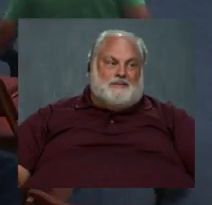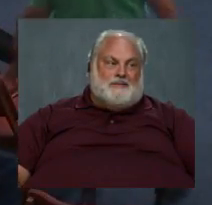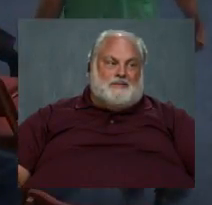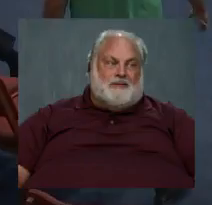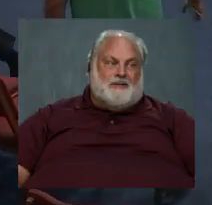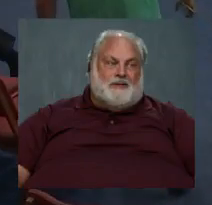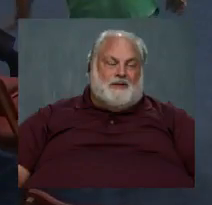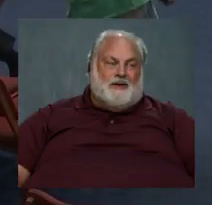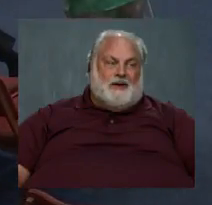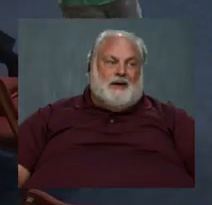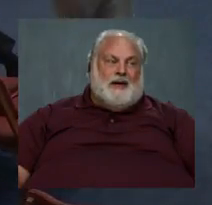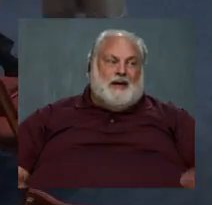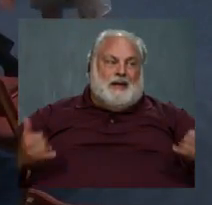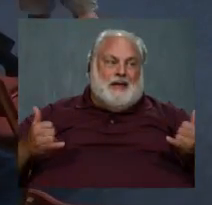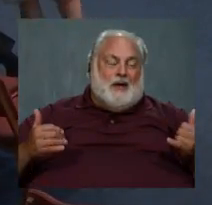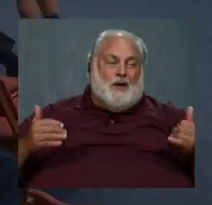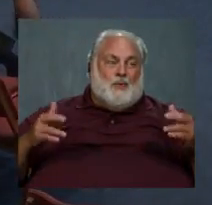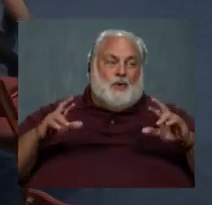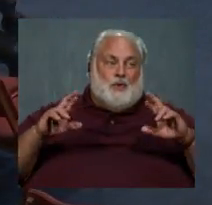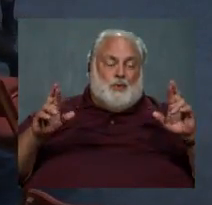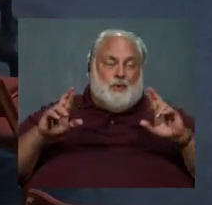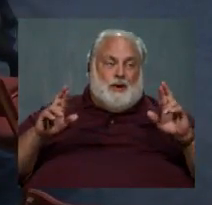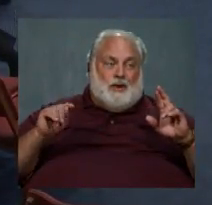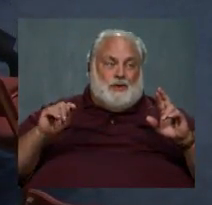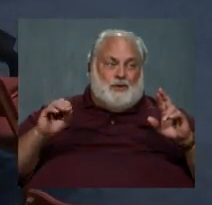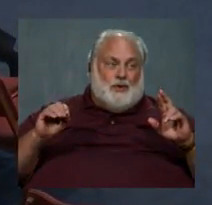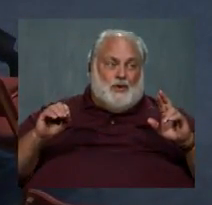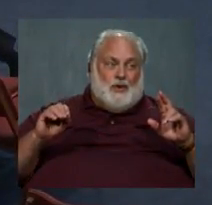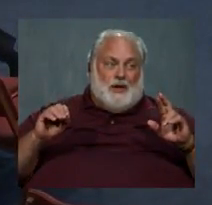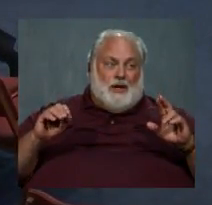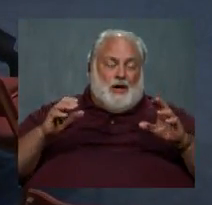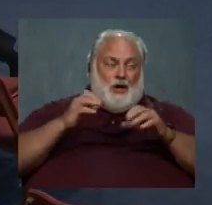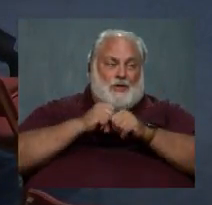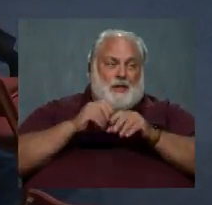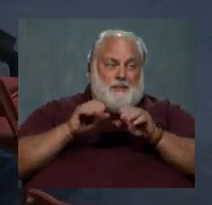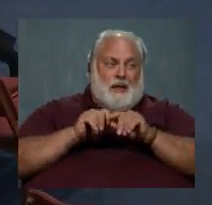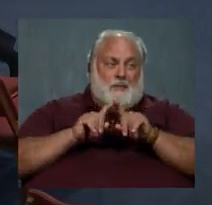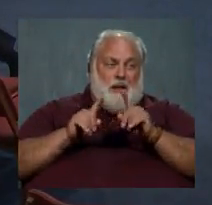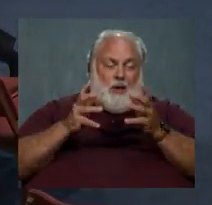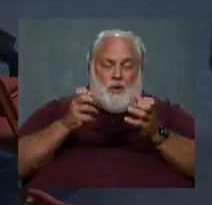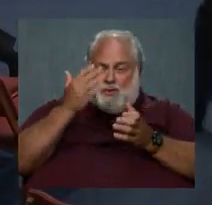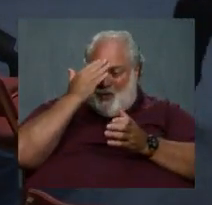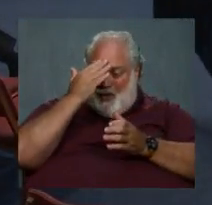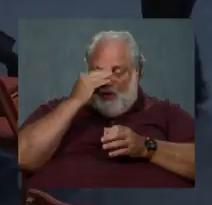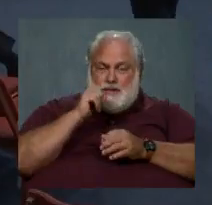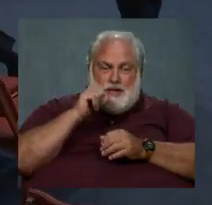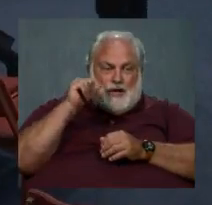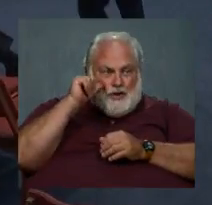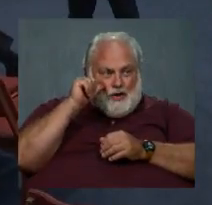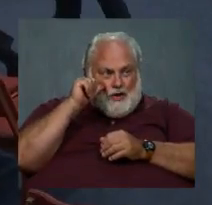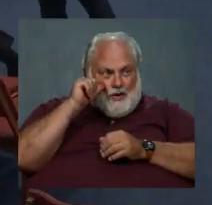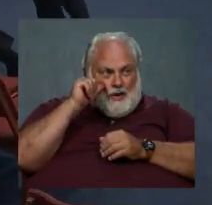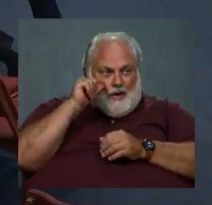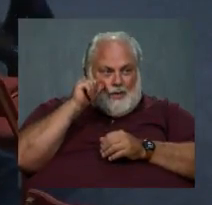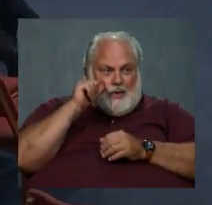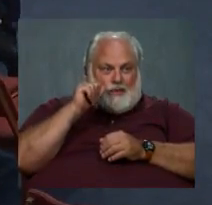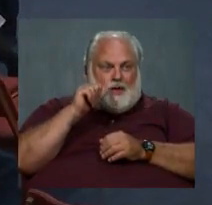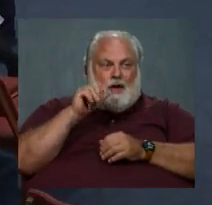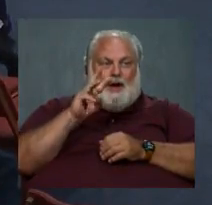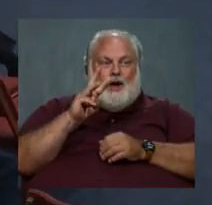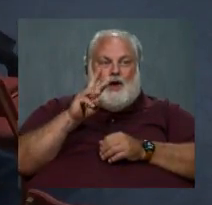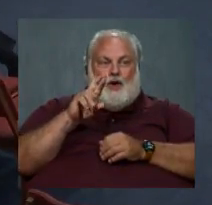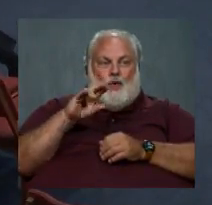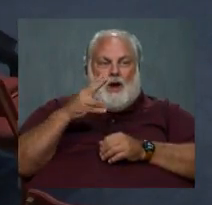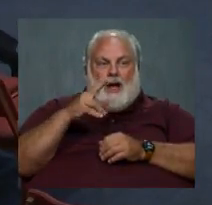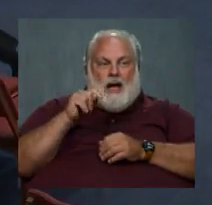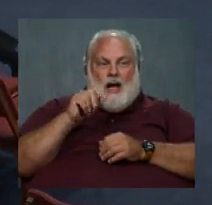discussion. We're ready to conclude this meeting, but I want you to know that yesterday was Director Wright's birthday, so we wish